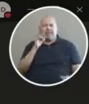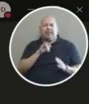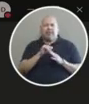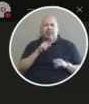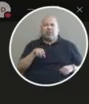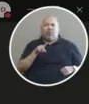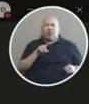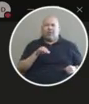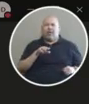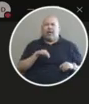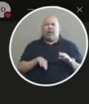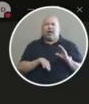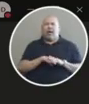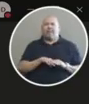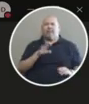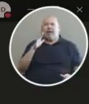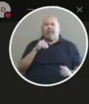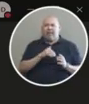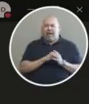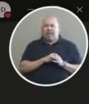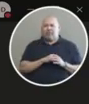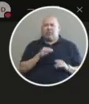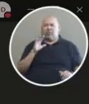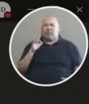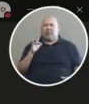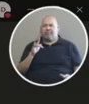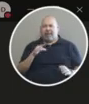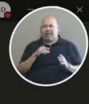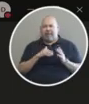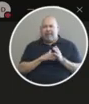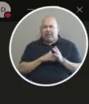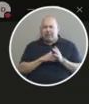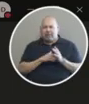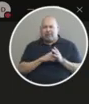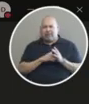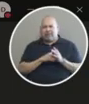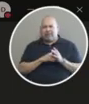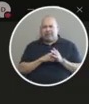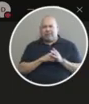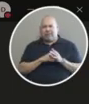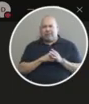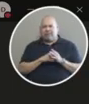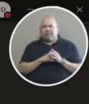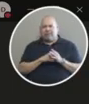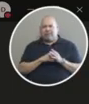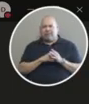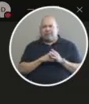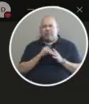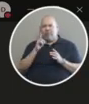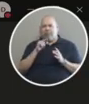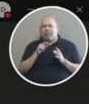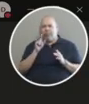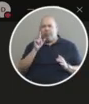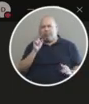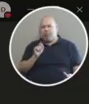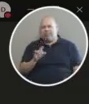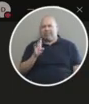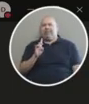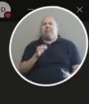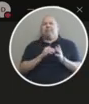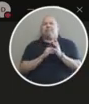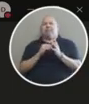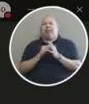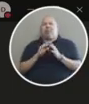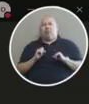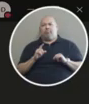these loans are up to $5,000 or up to $25,000, it's really just seeing how quickly the $1.7 million we're going to